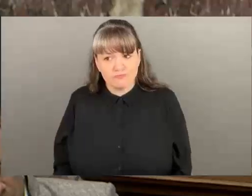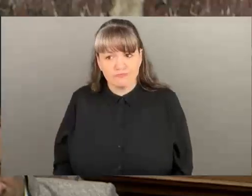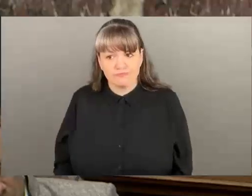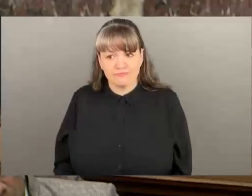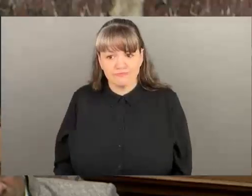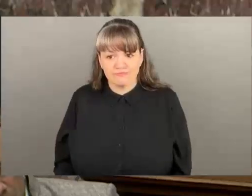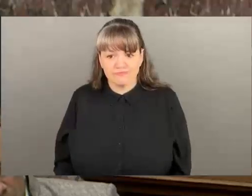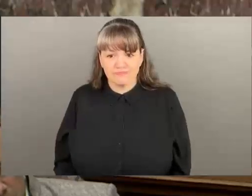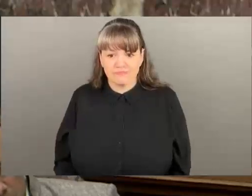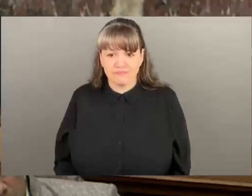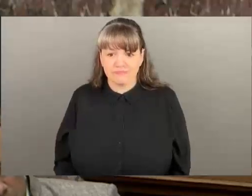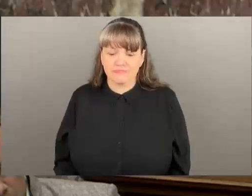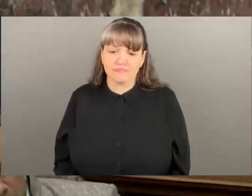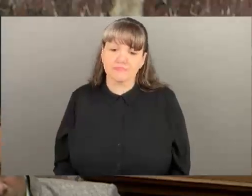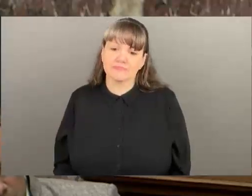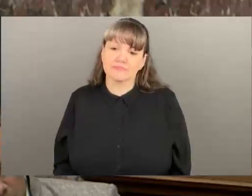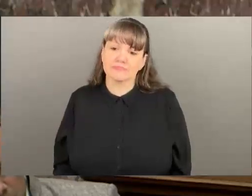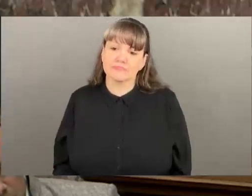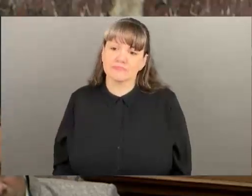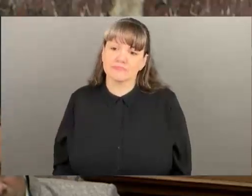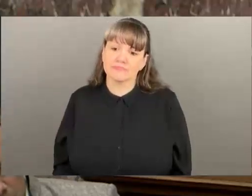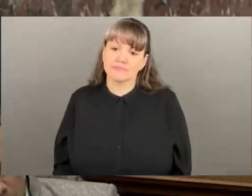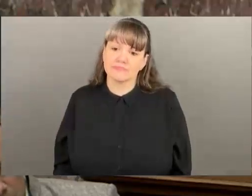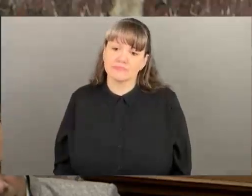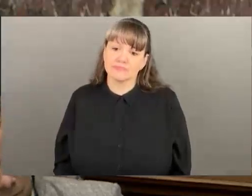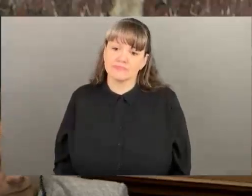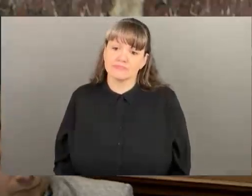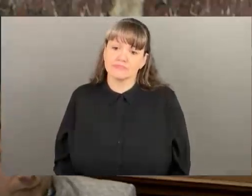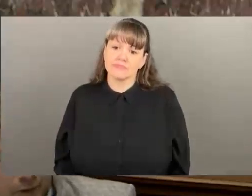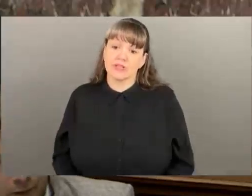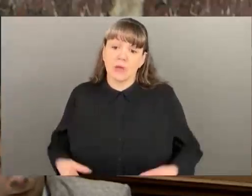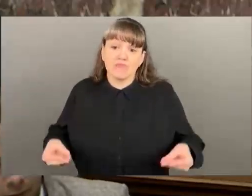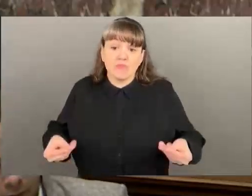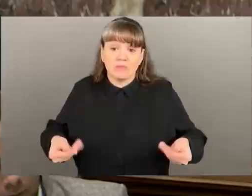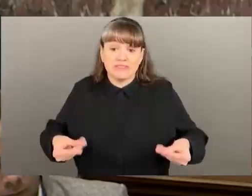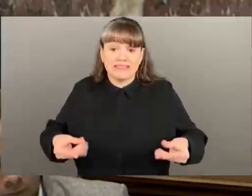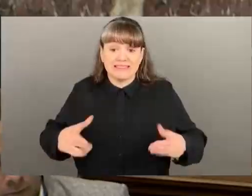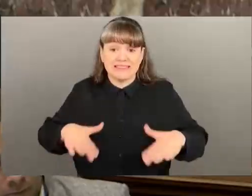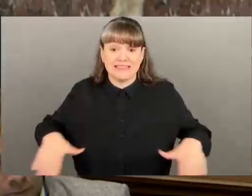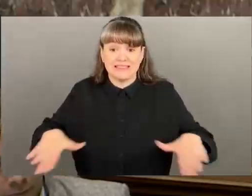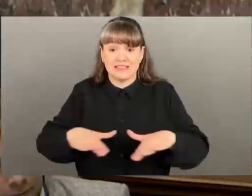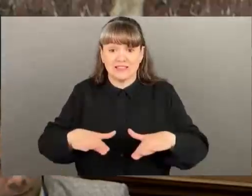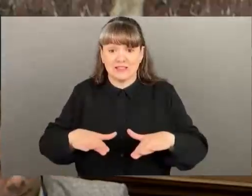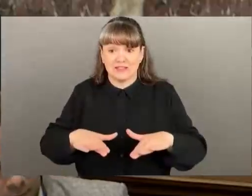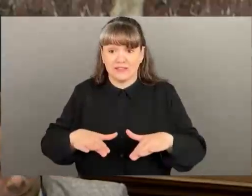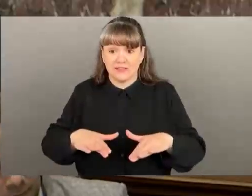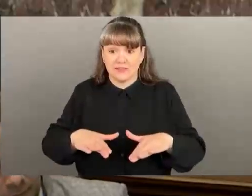Minister. Property crime is down 13% in Kamloops. Thank you, Minister.